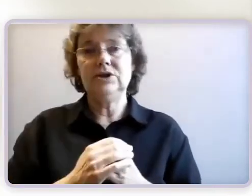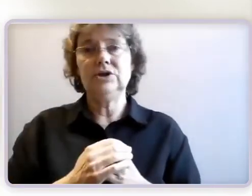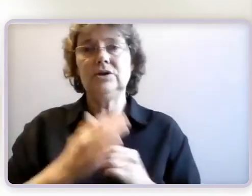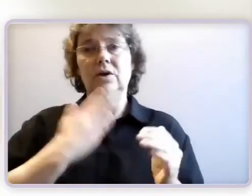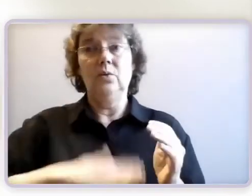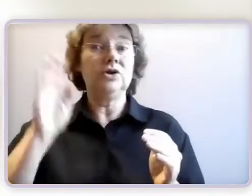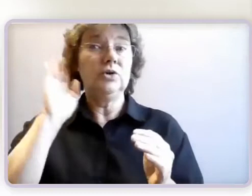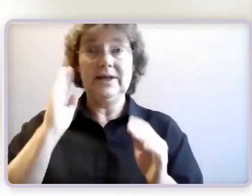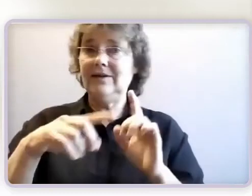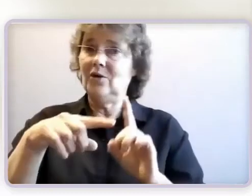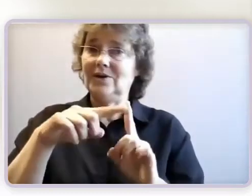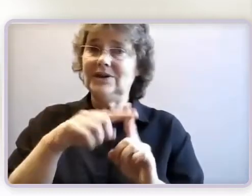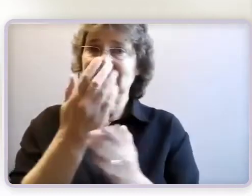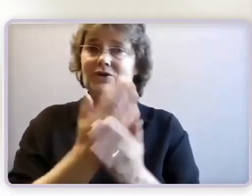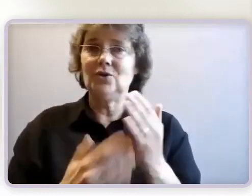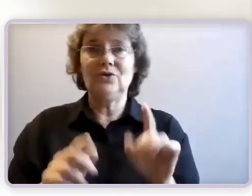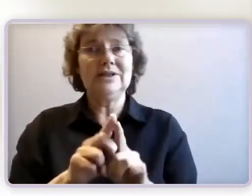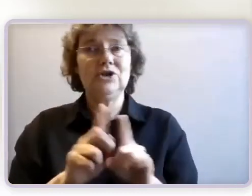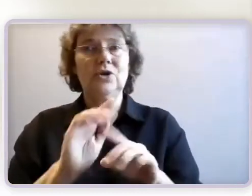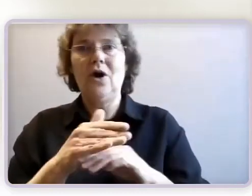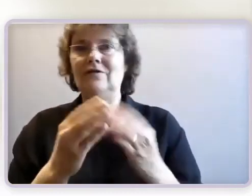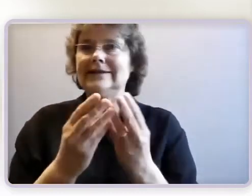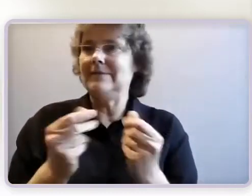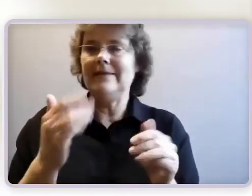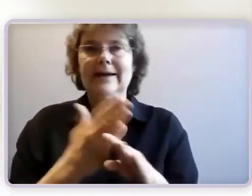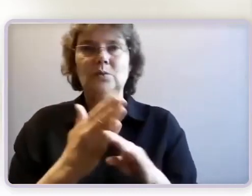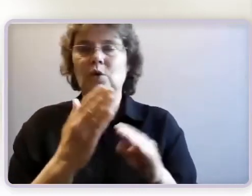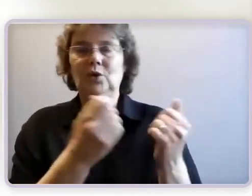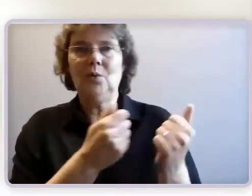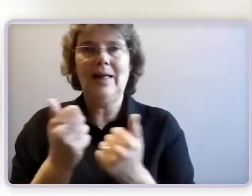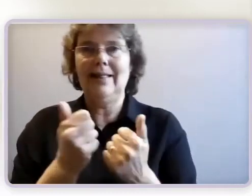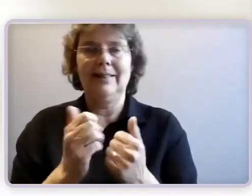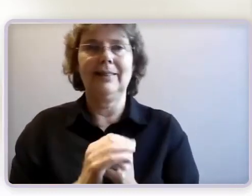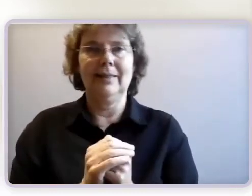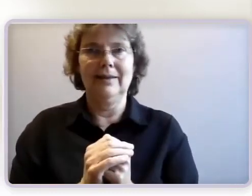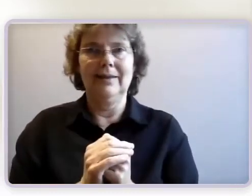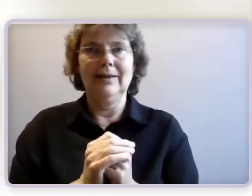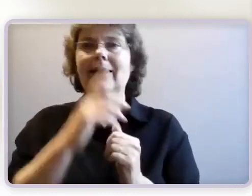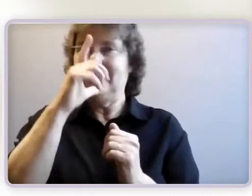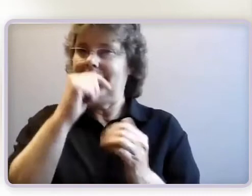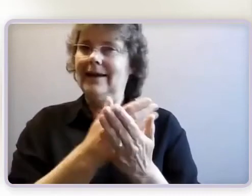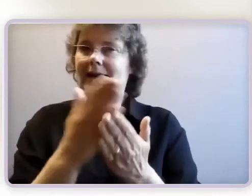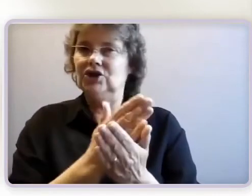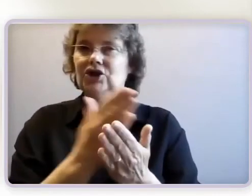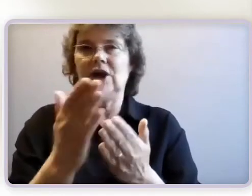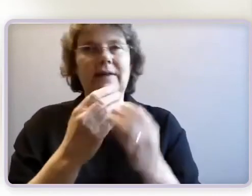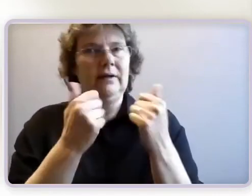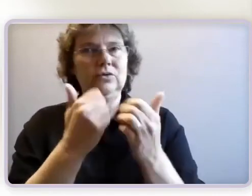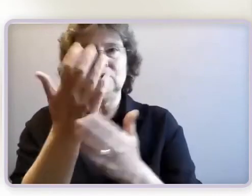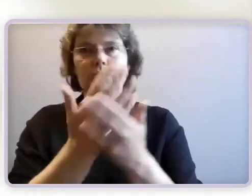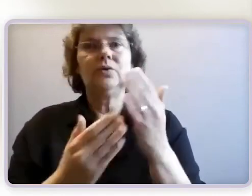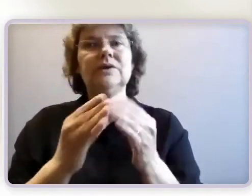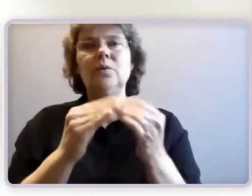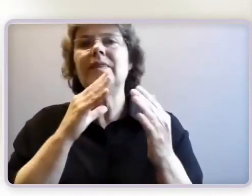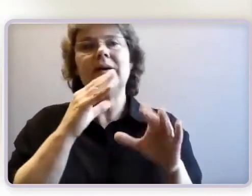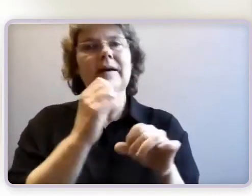positive stories about what has worked well, so that it can share these good stories with the government